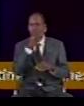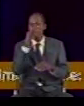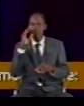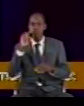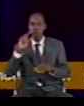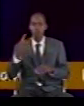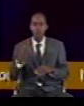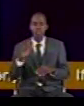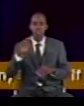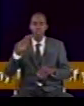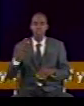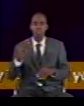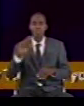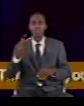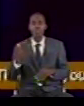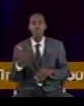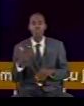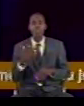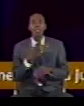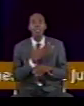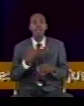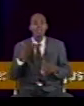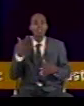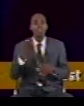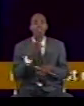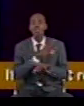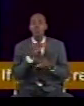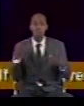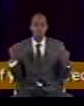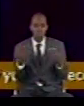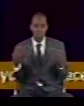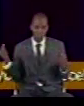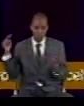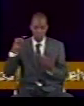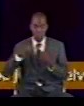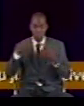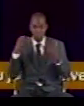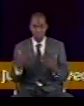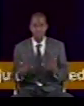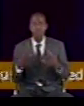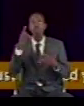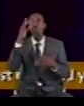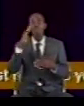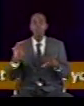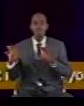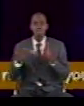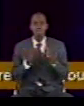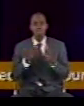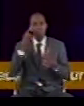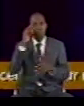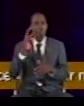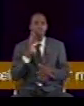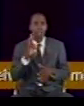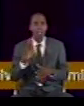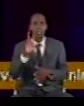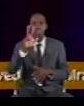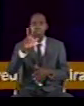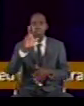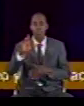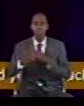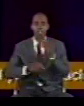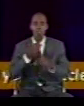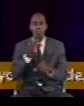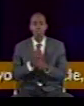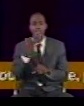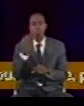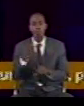And that's how I continued. No pain, nothing, till today. God did it for me. 35 years of